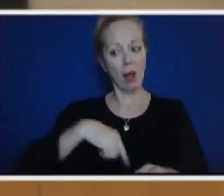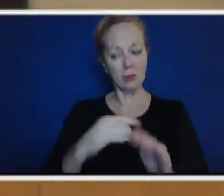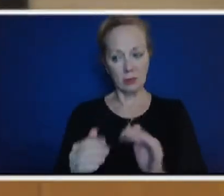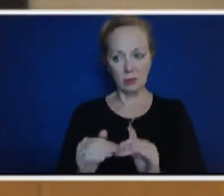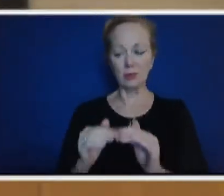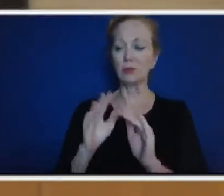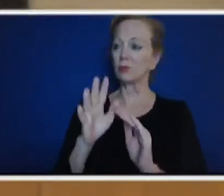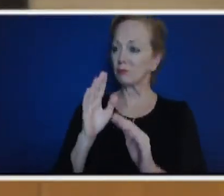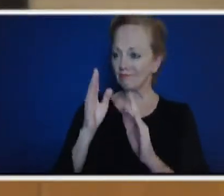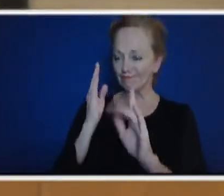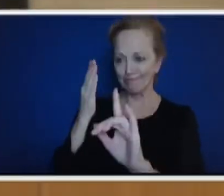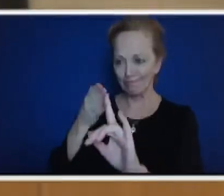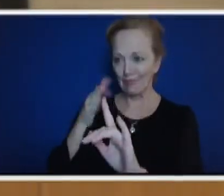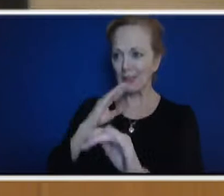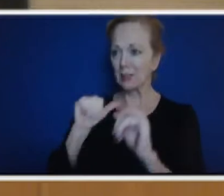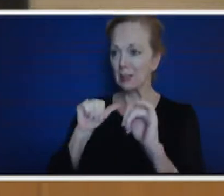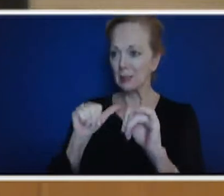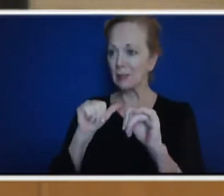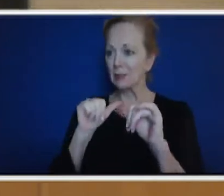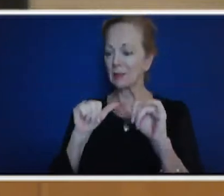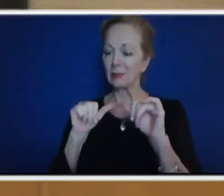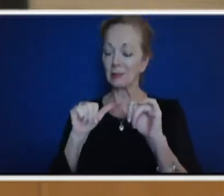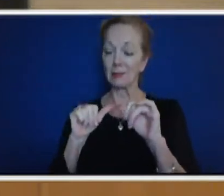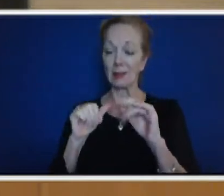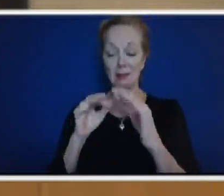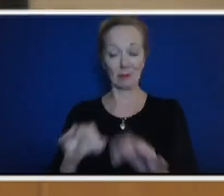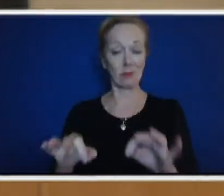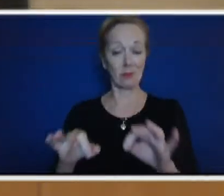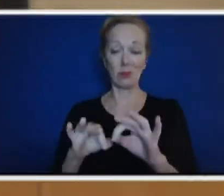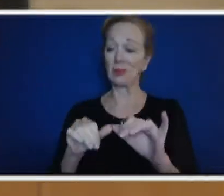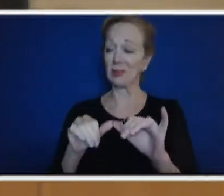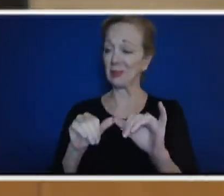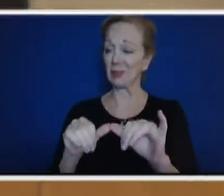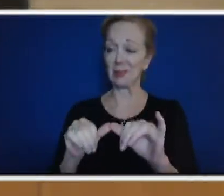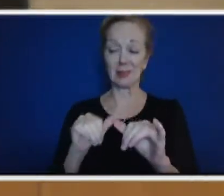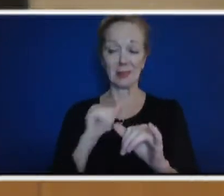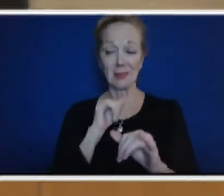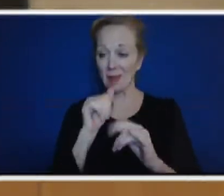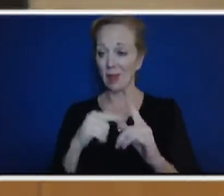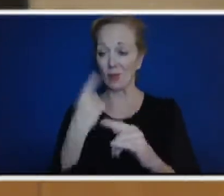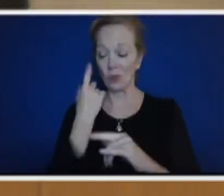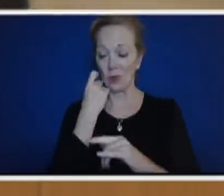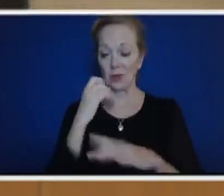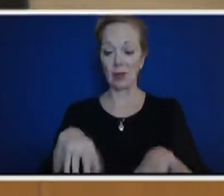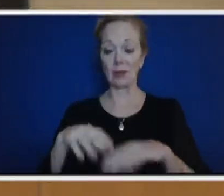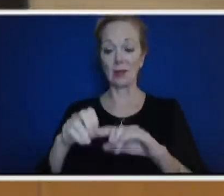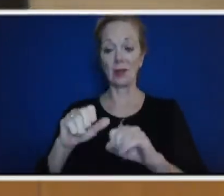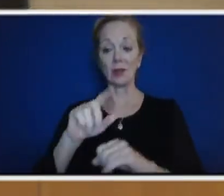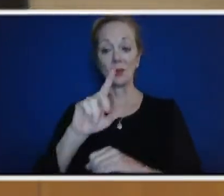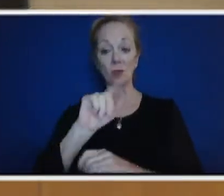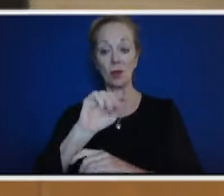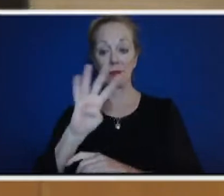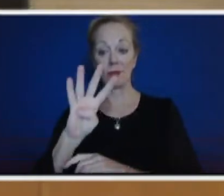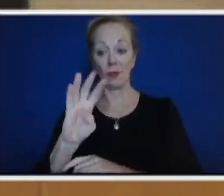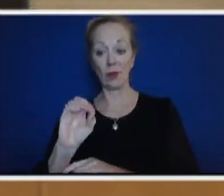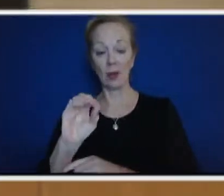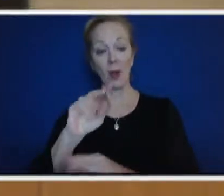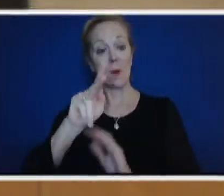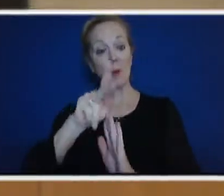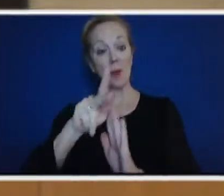significant inconsistencies with this petition and the recently adopted Comp 2040 policy map